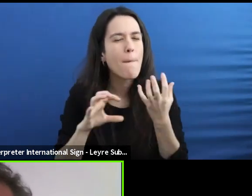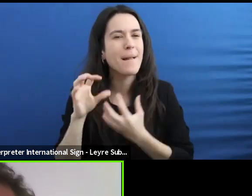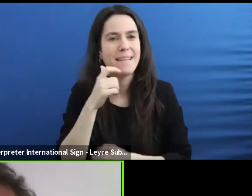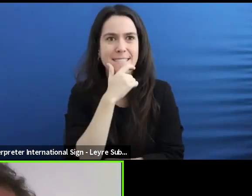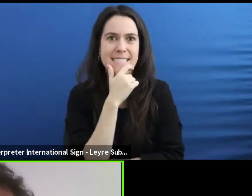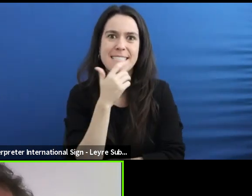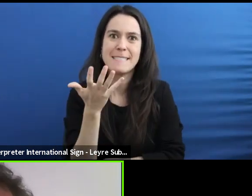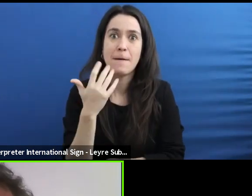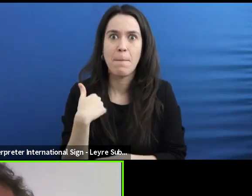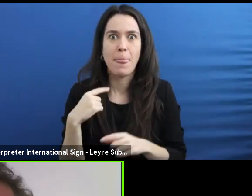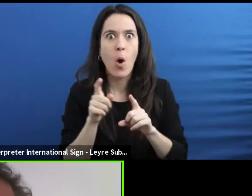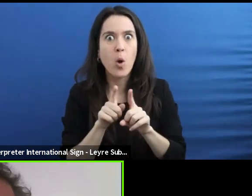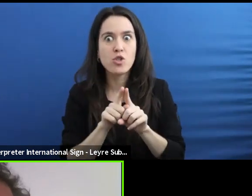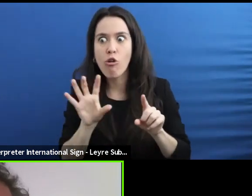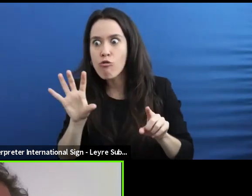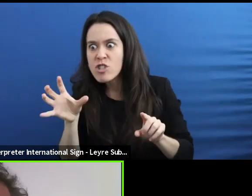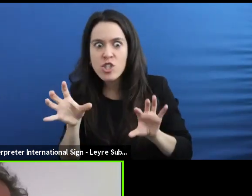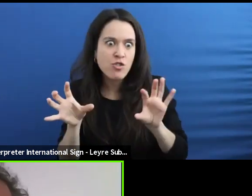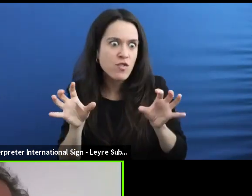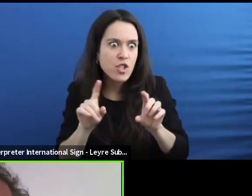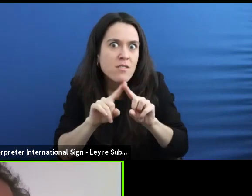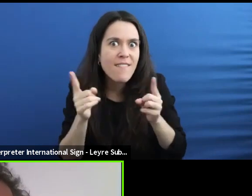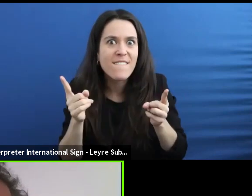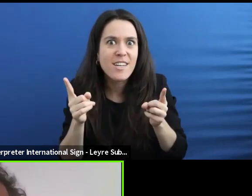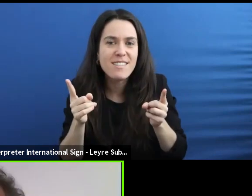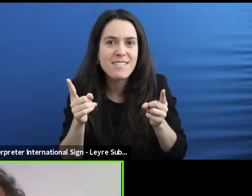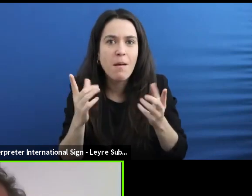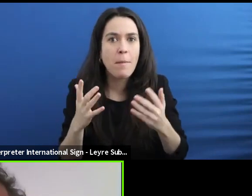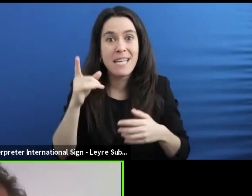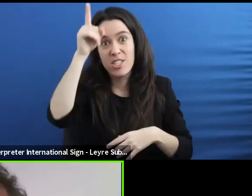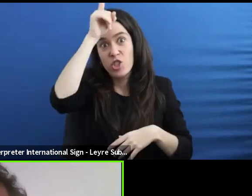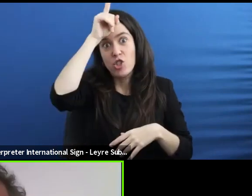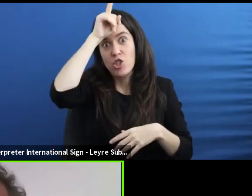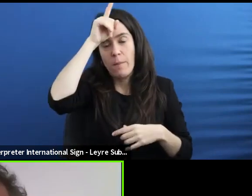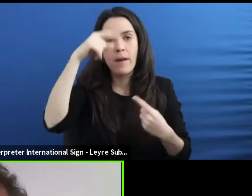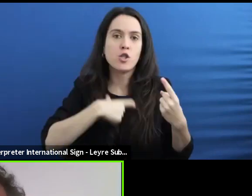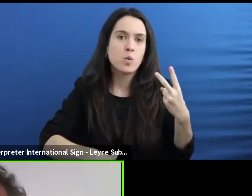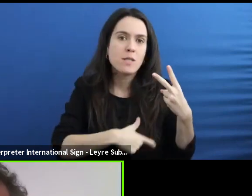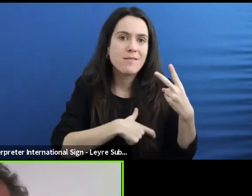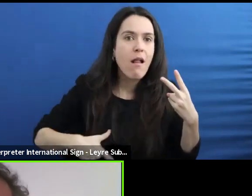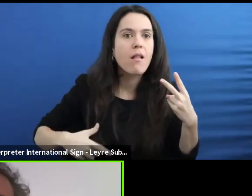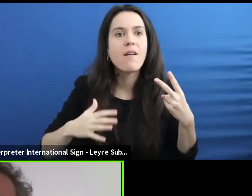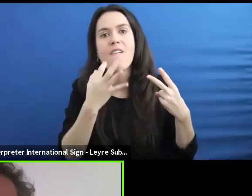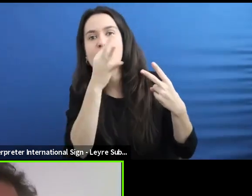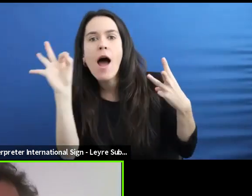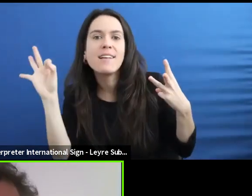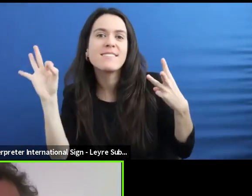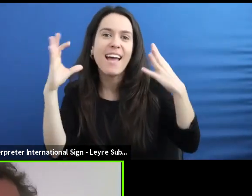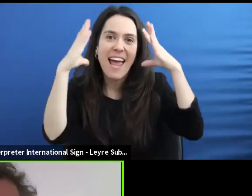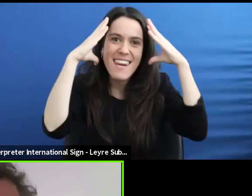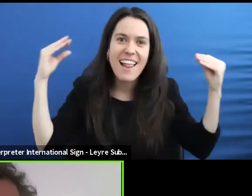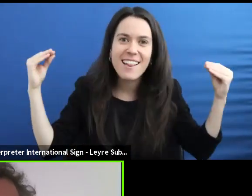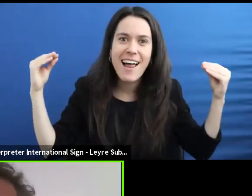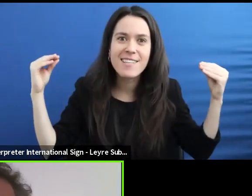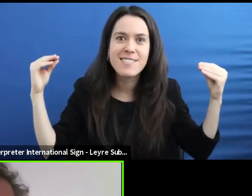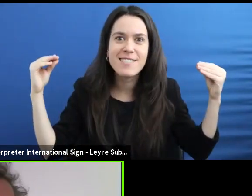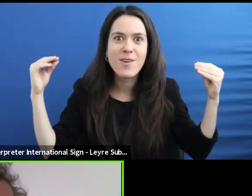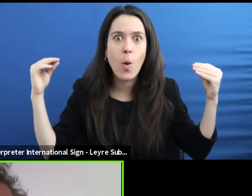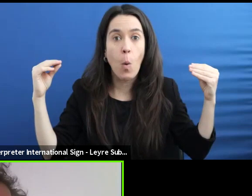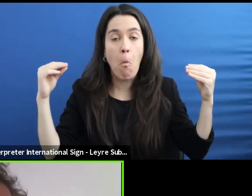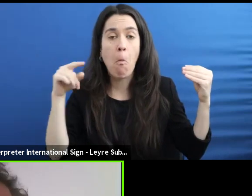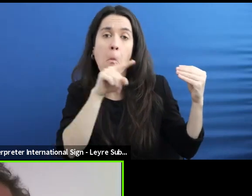of the regional differences. It's very different being in Germany, Switzerland, France, or the Netherlands, to tour your production by train.